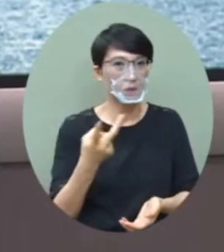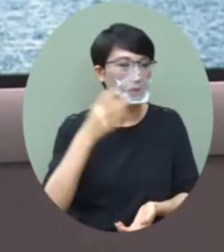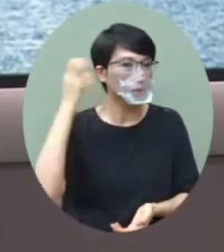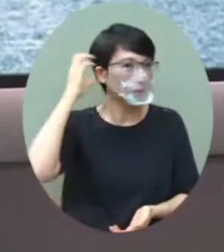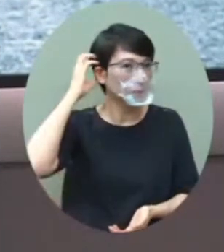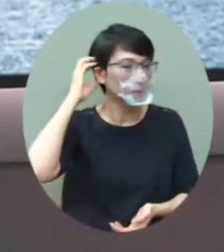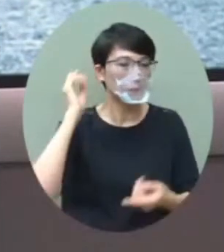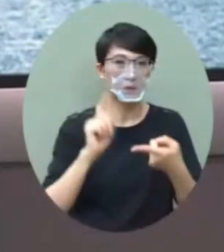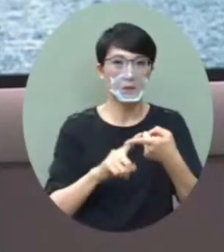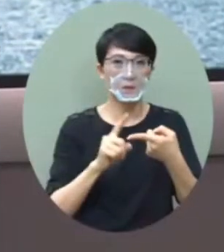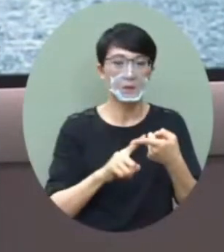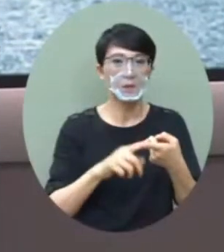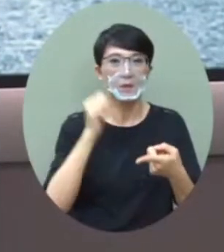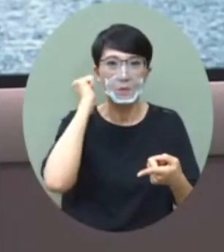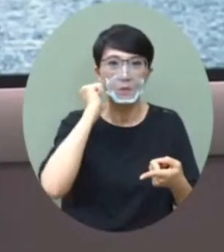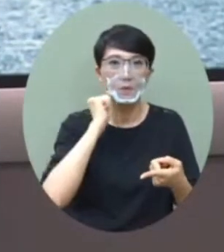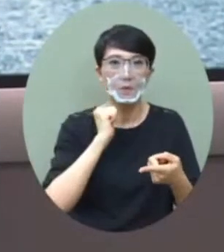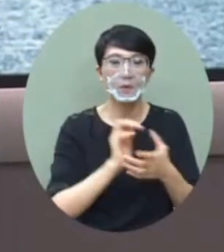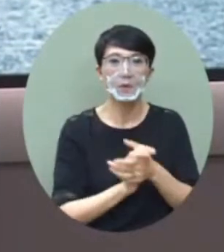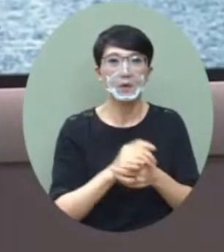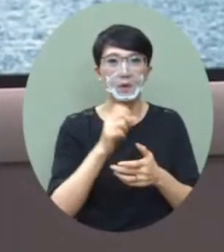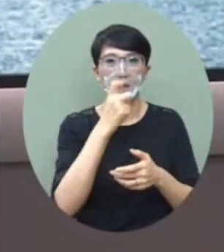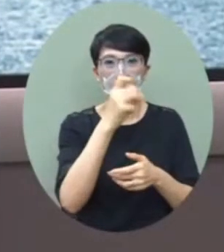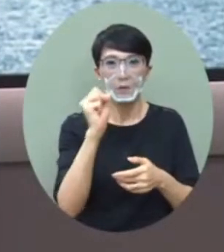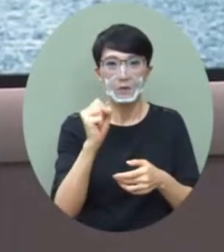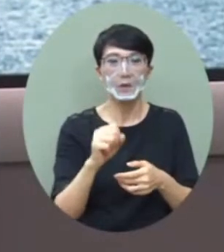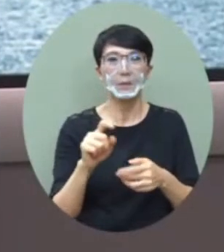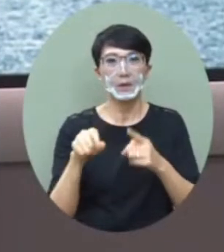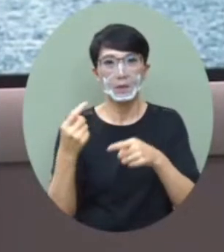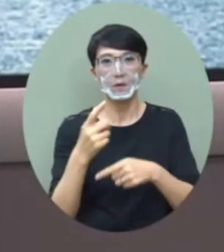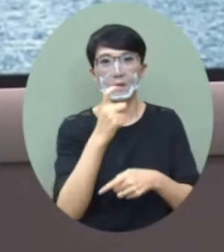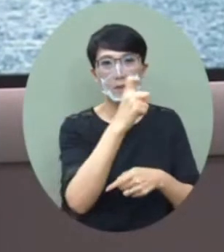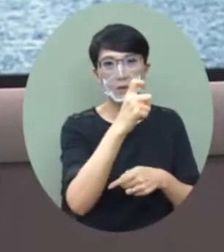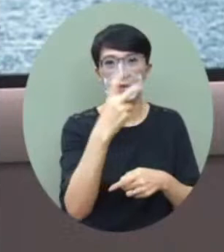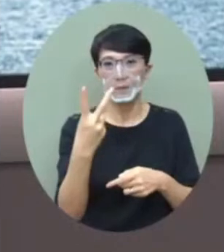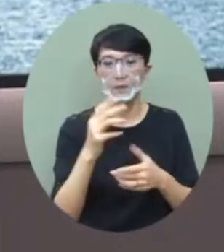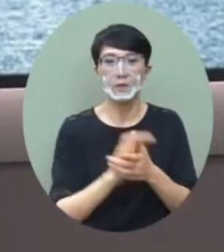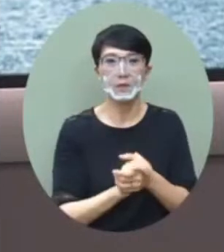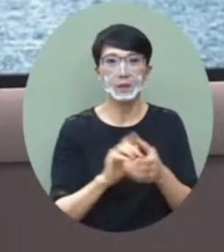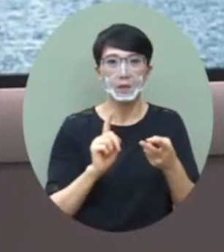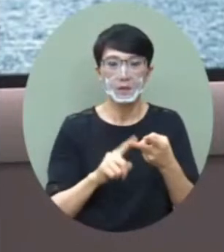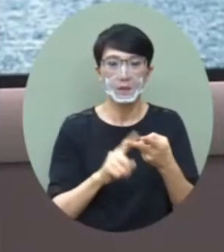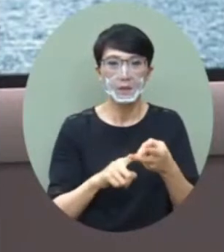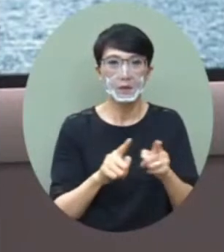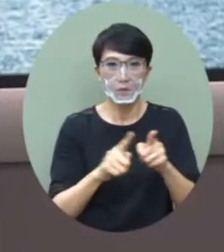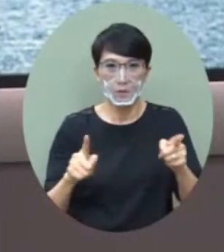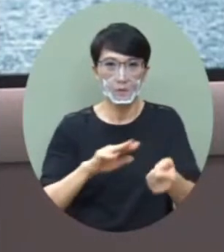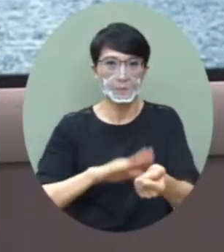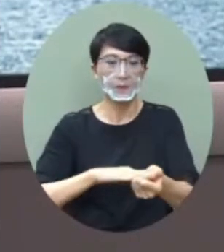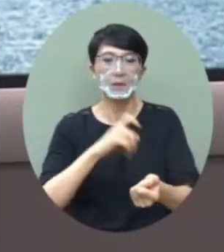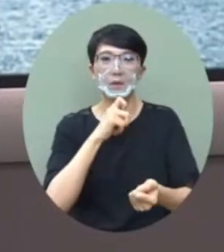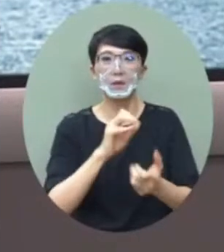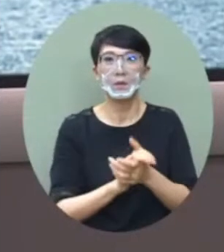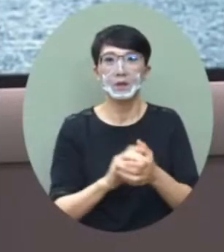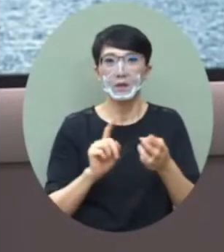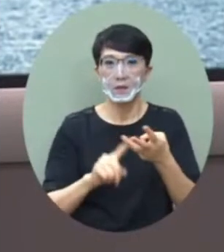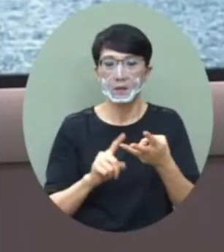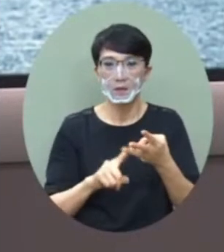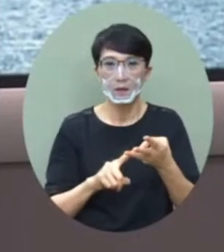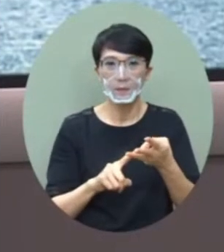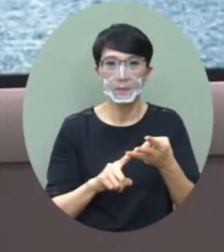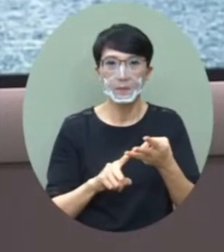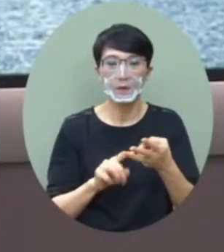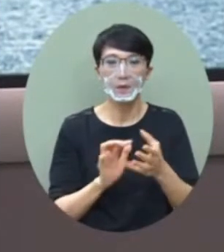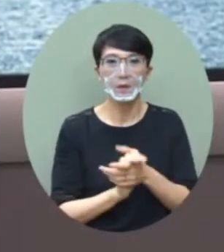a.m. respectively. Checking their records, well, one was 92 years old and one was 90, and they